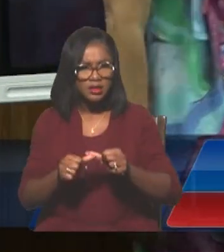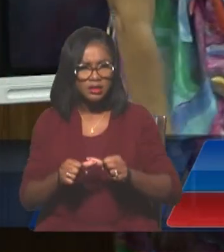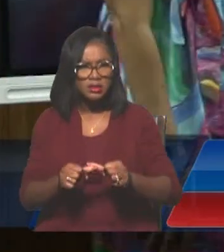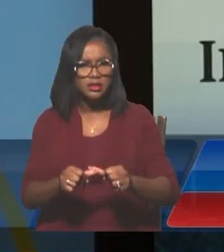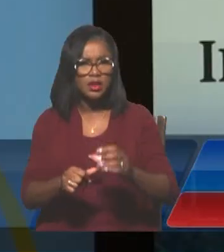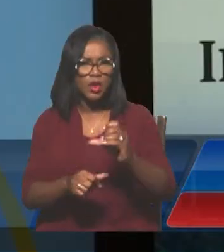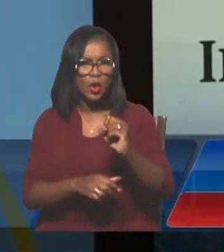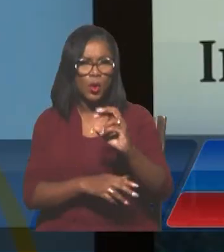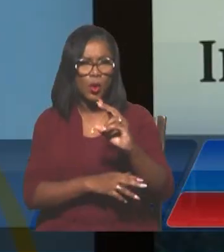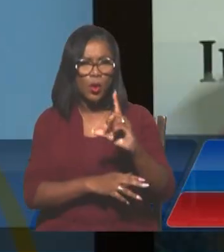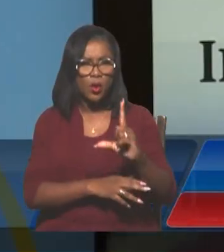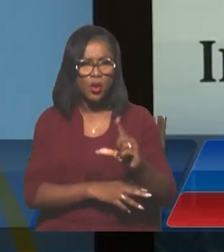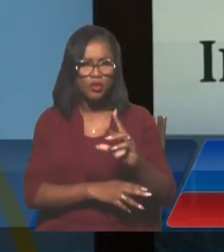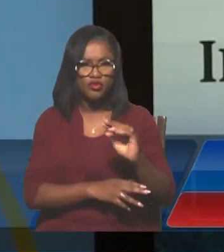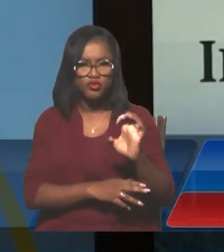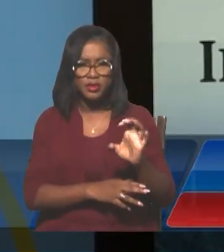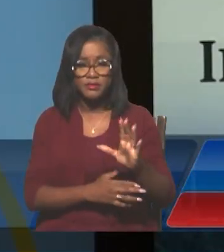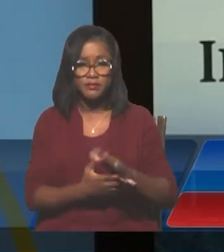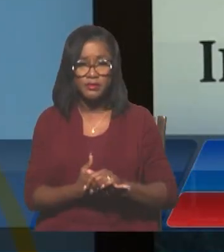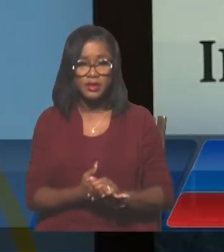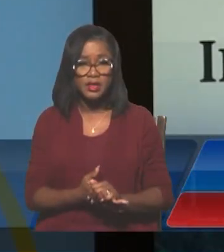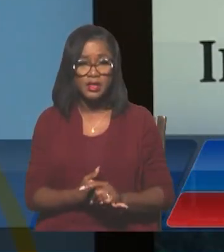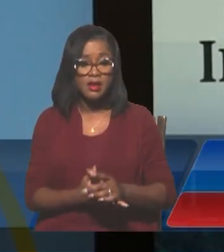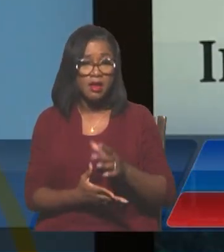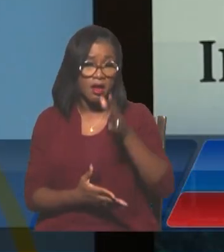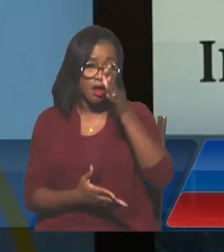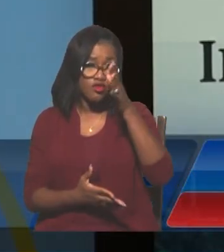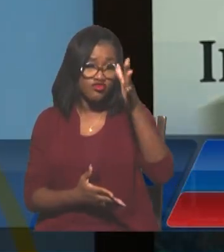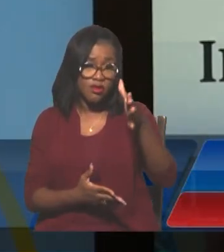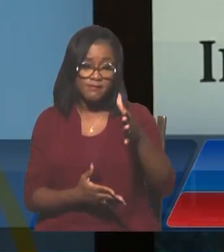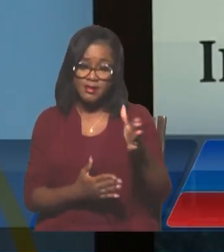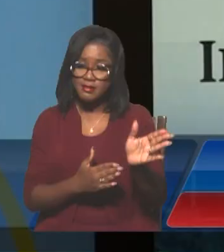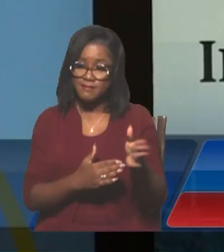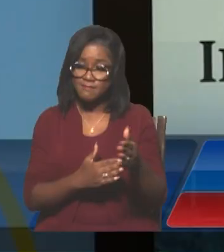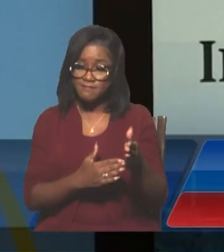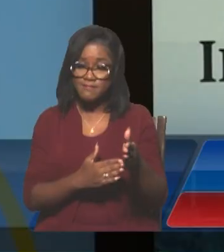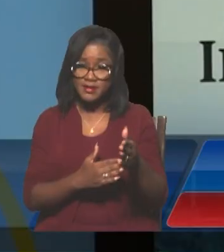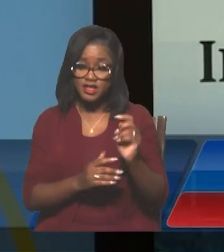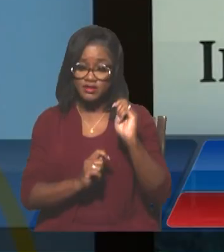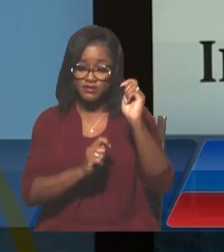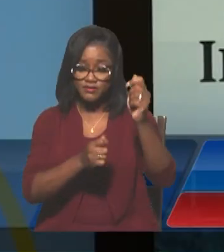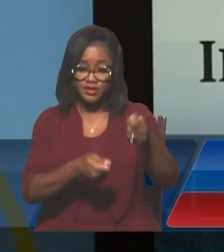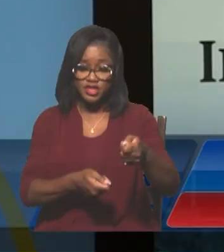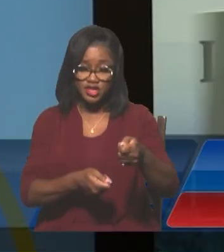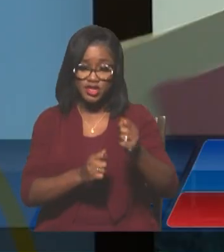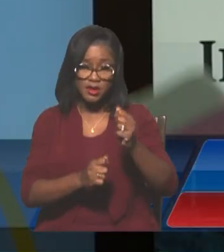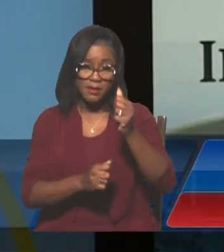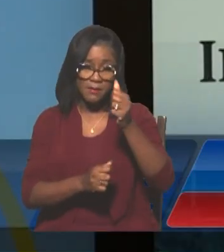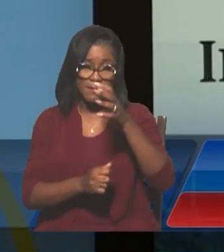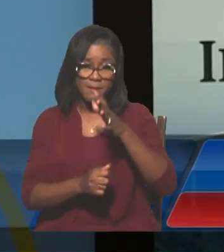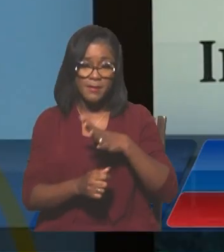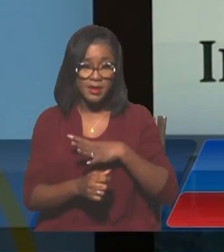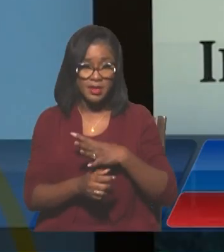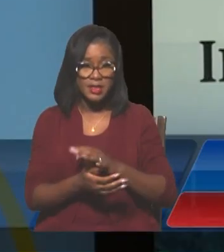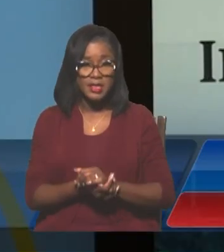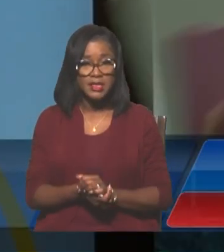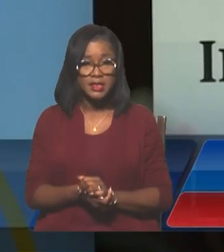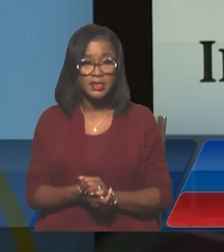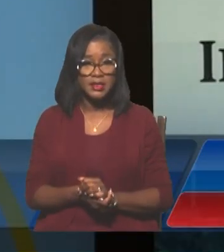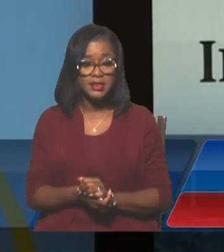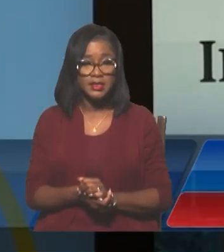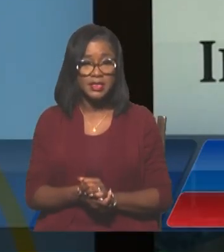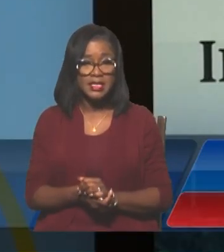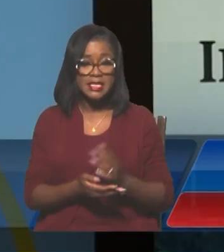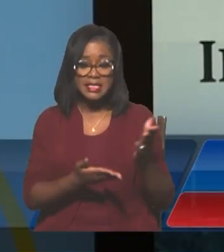reefs. My grandfather was an avid fisherman, and he used to fish out in the Bocas. And, you know, he